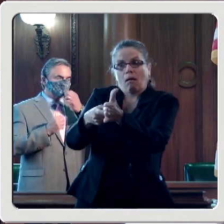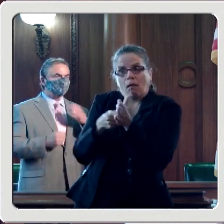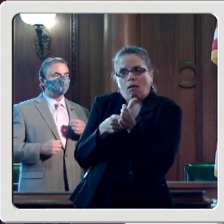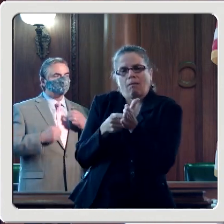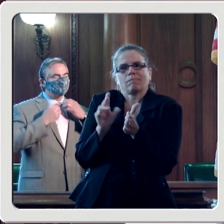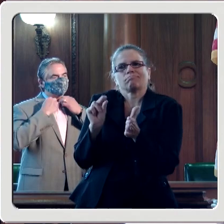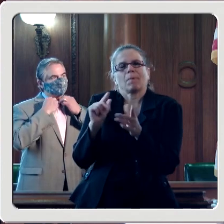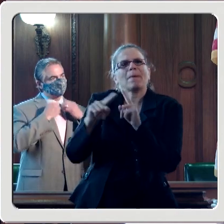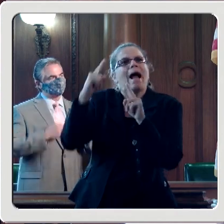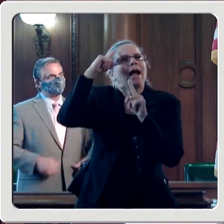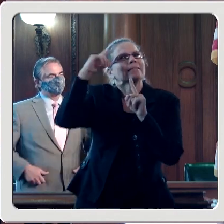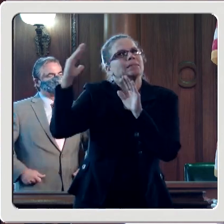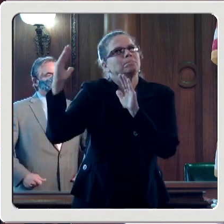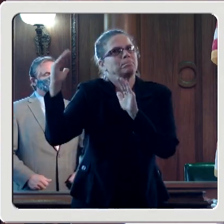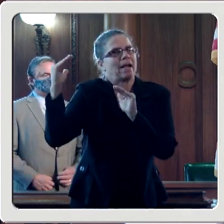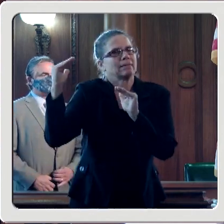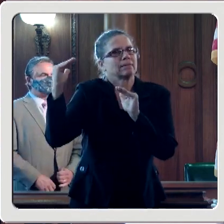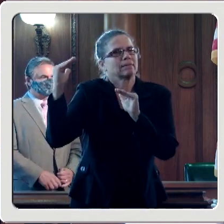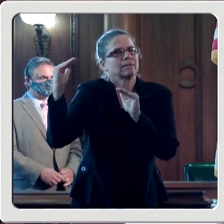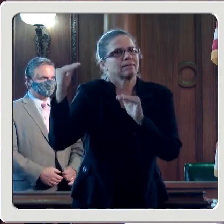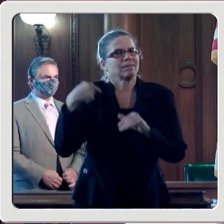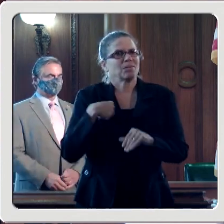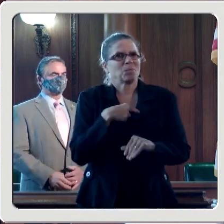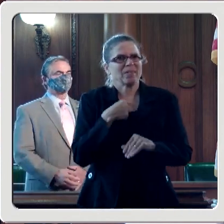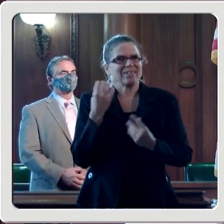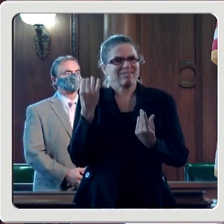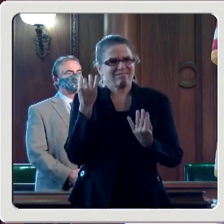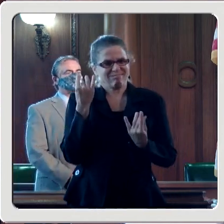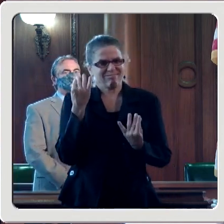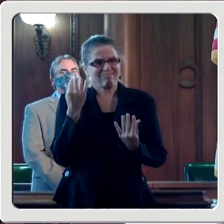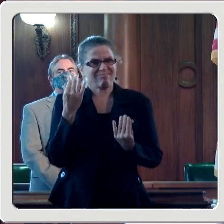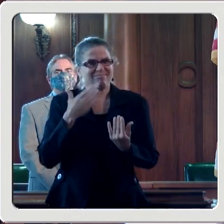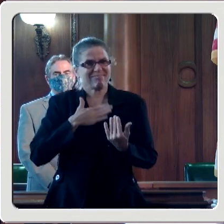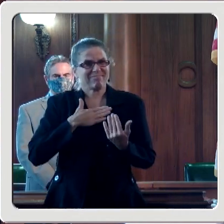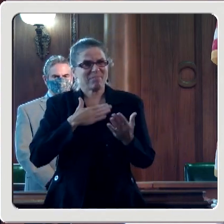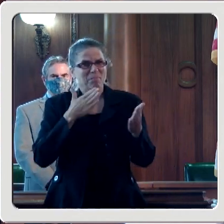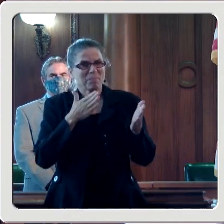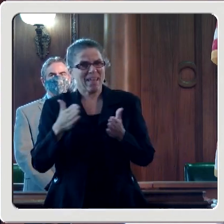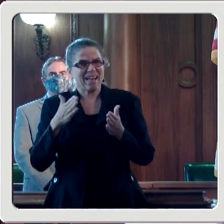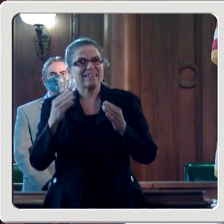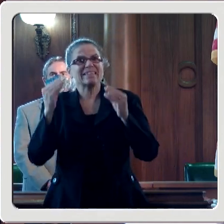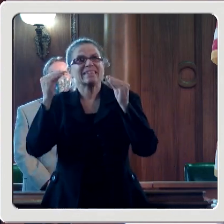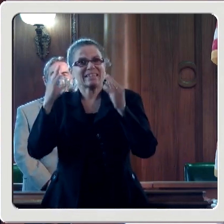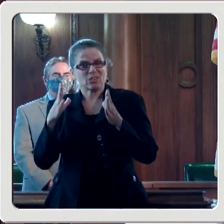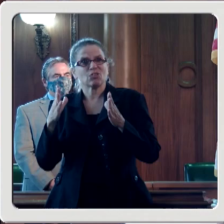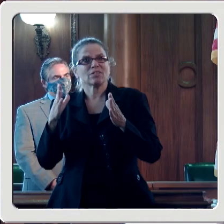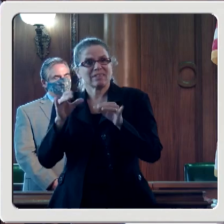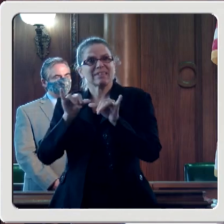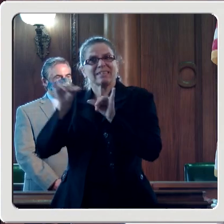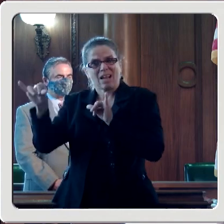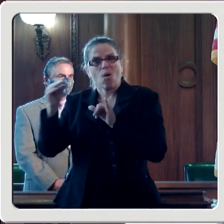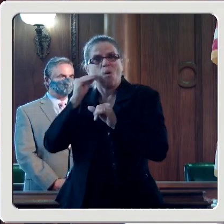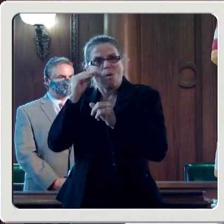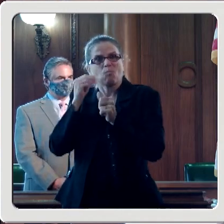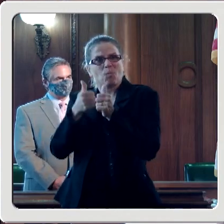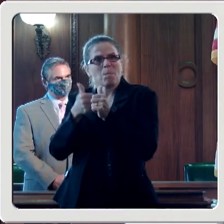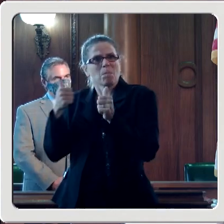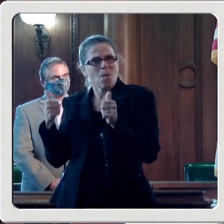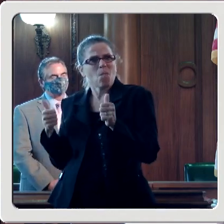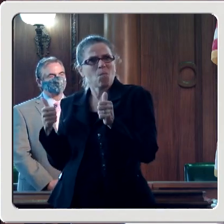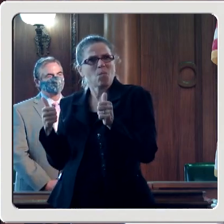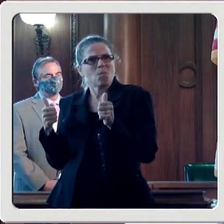thought into our plan with teachers teaching remotely from home. And we feel, in collaboration with our